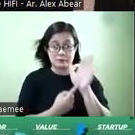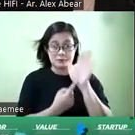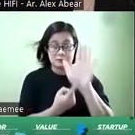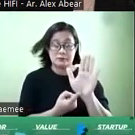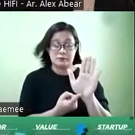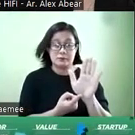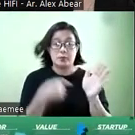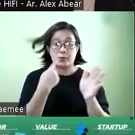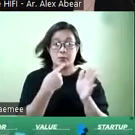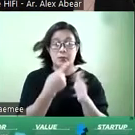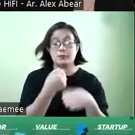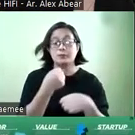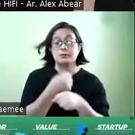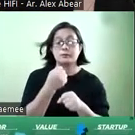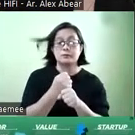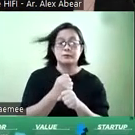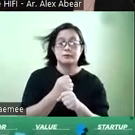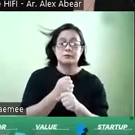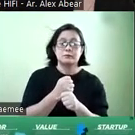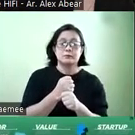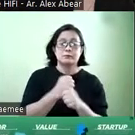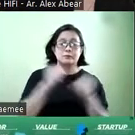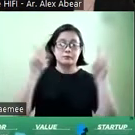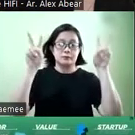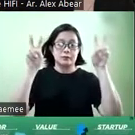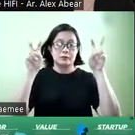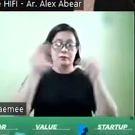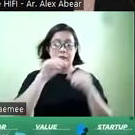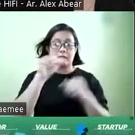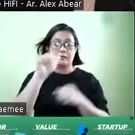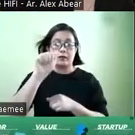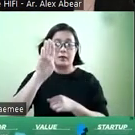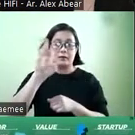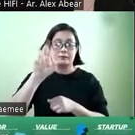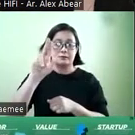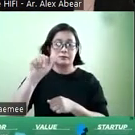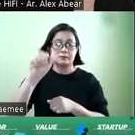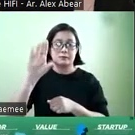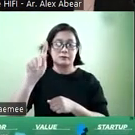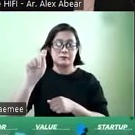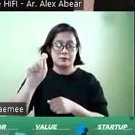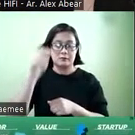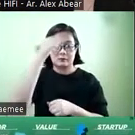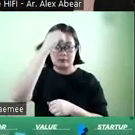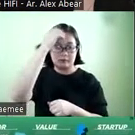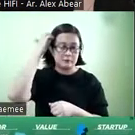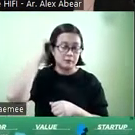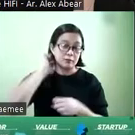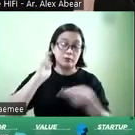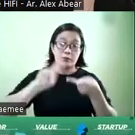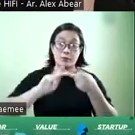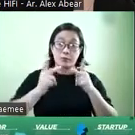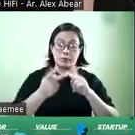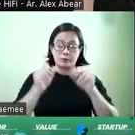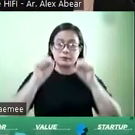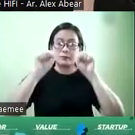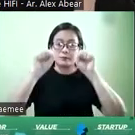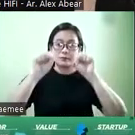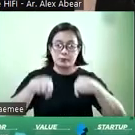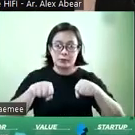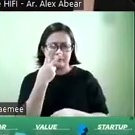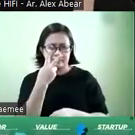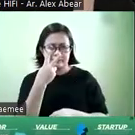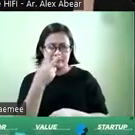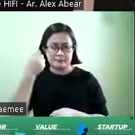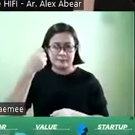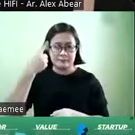or authors, project title and abstract. So from here, our partners can actually have a sense